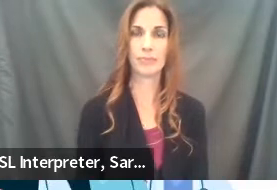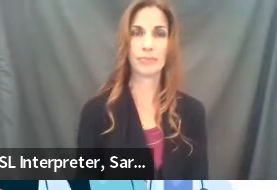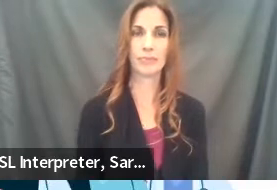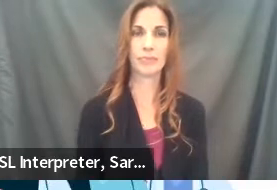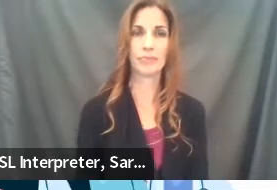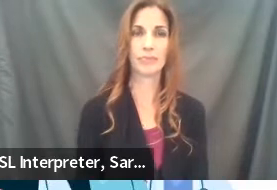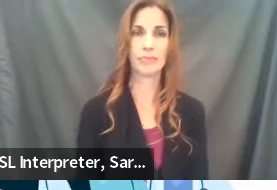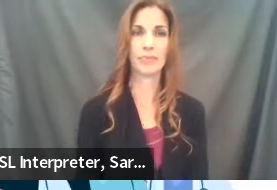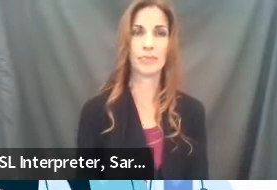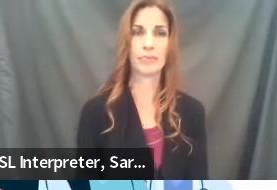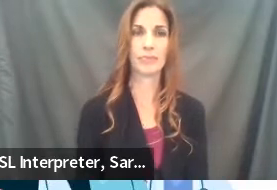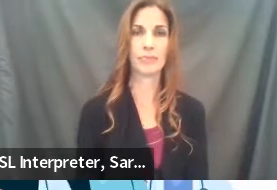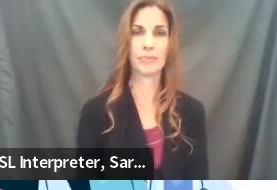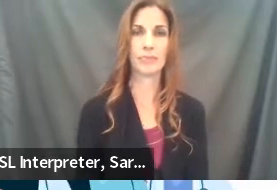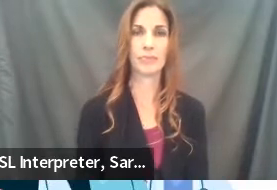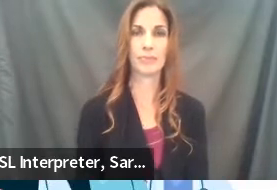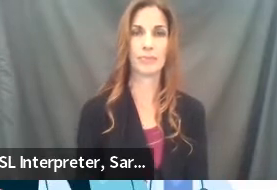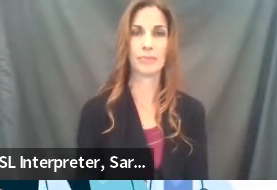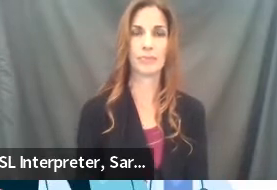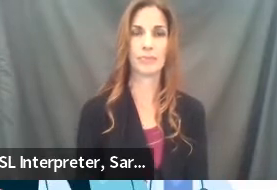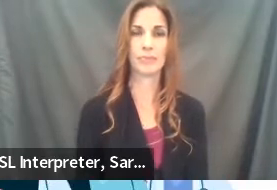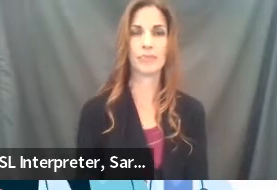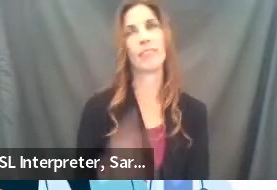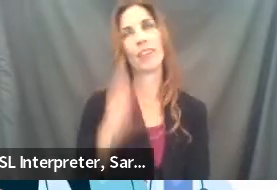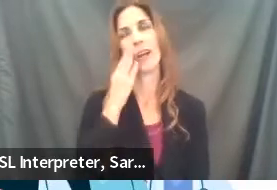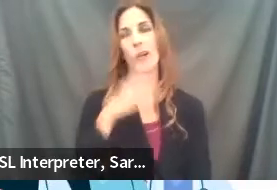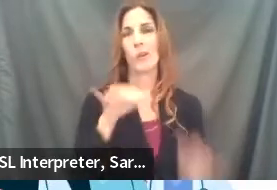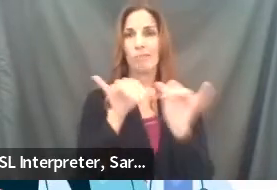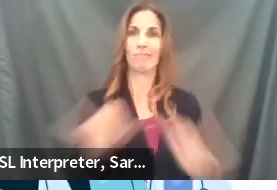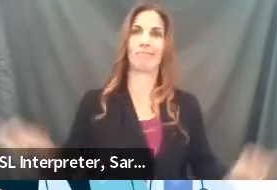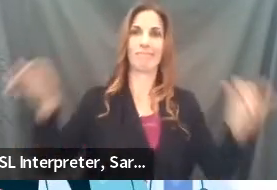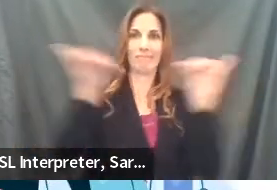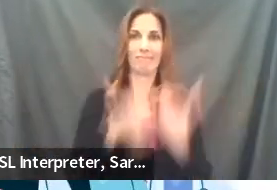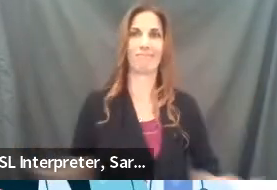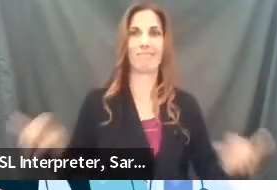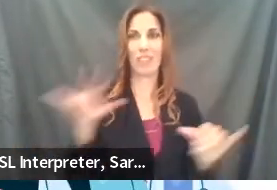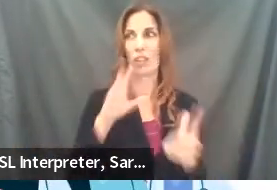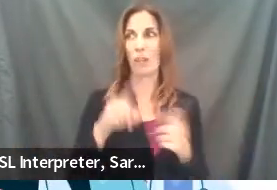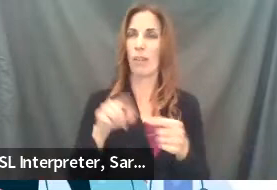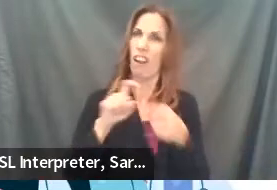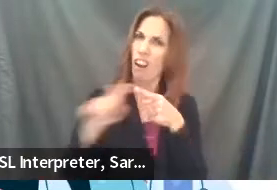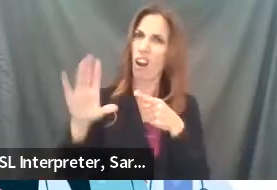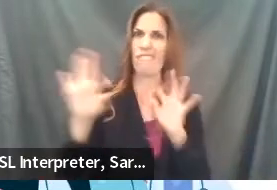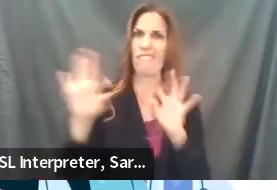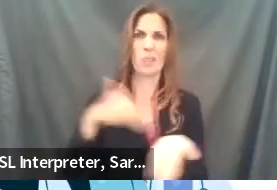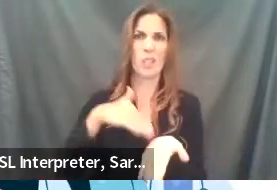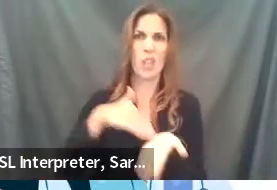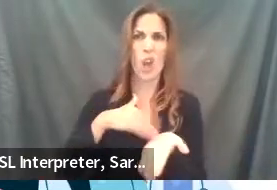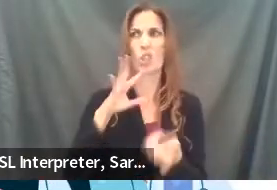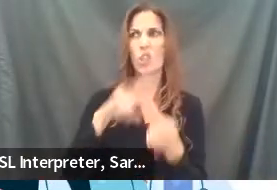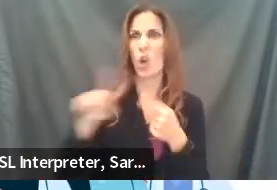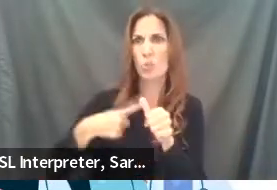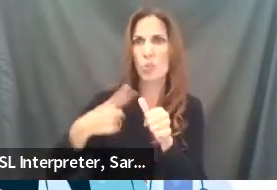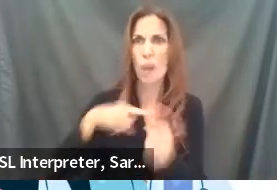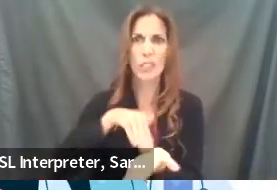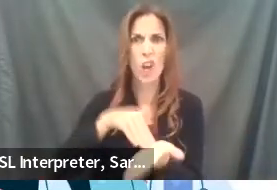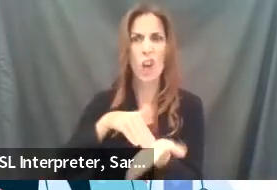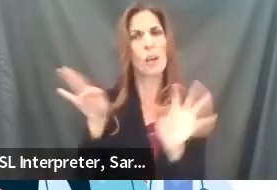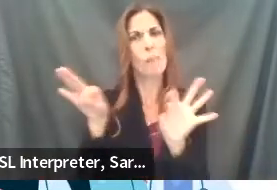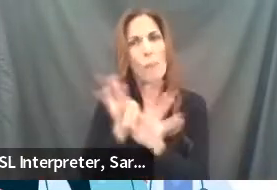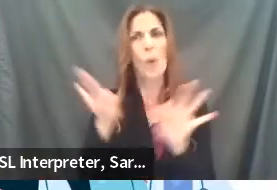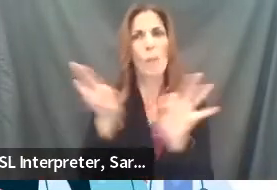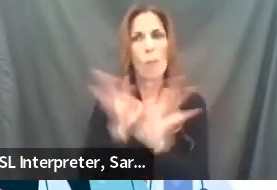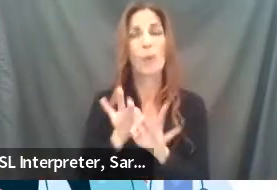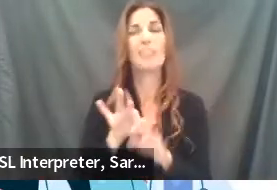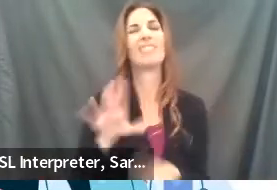We keep saying talk to your provider throughout this presentation because having a primary care